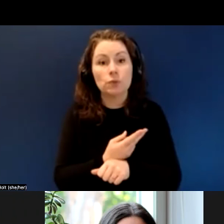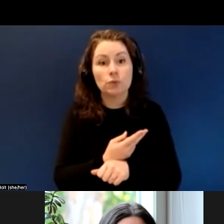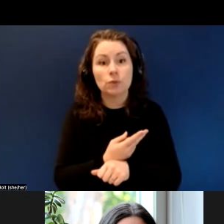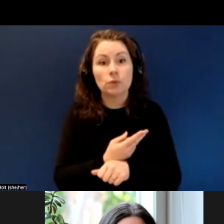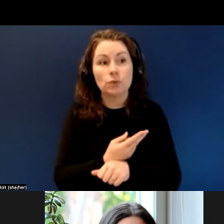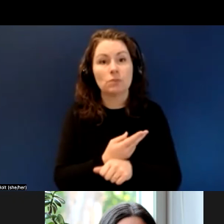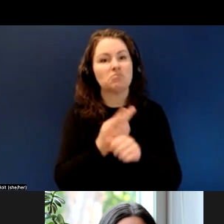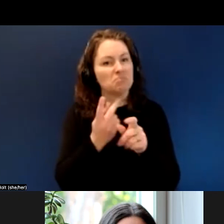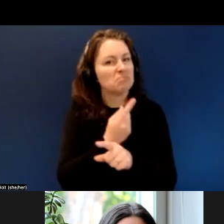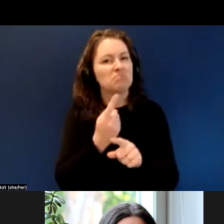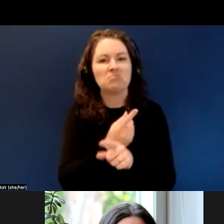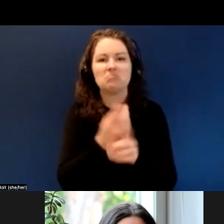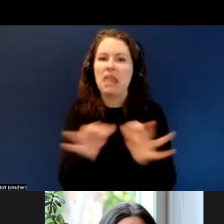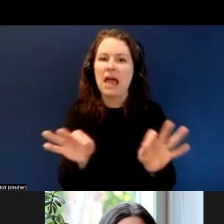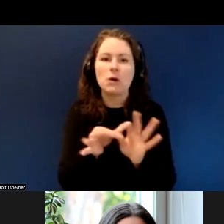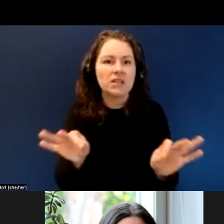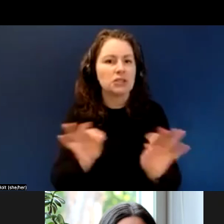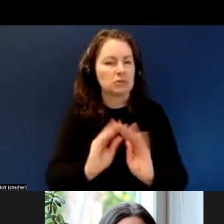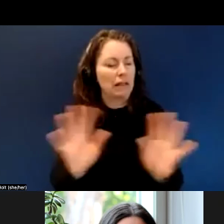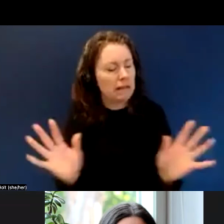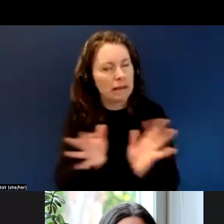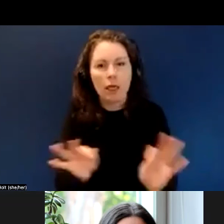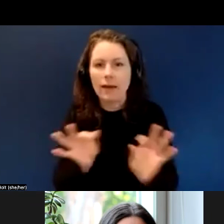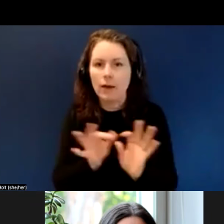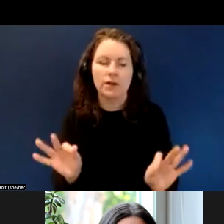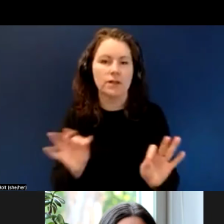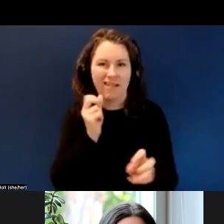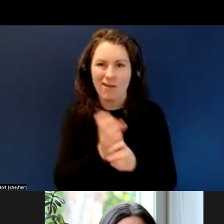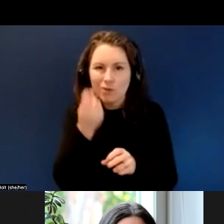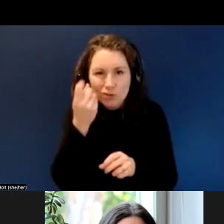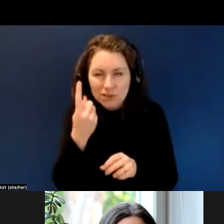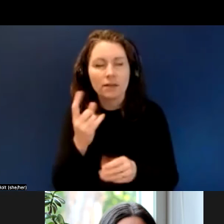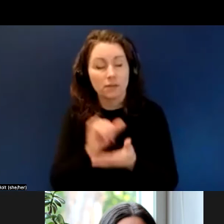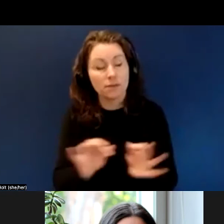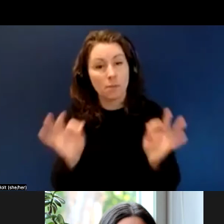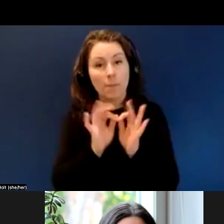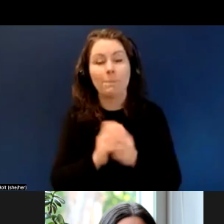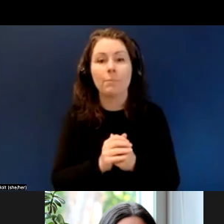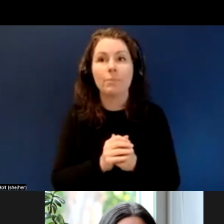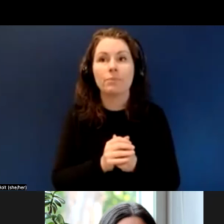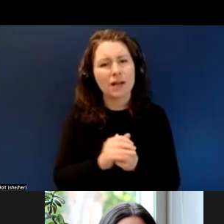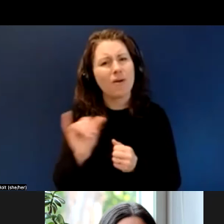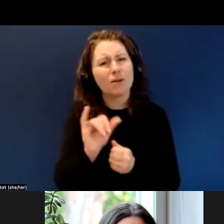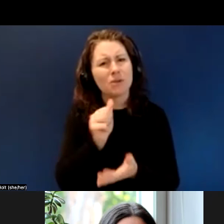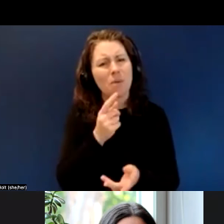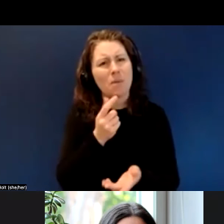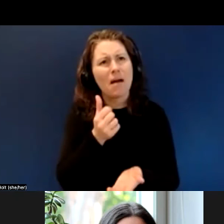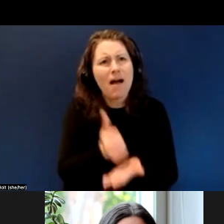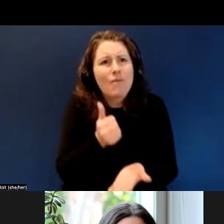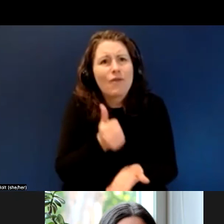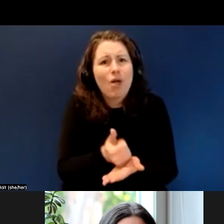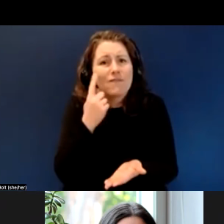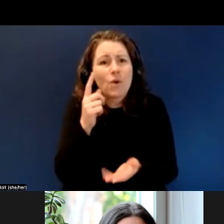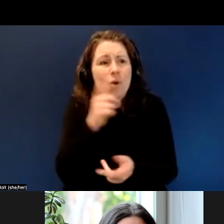plain language and all that, but I think that's important. It also can just be helpful for people to talk through what